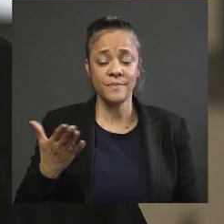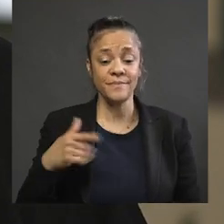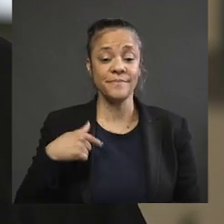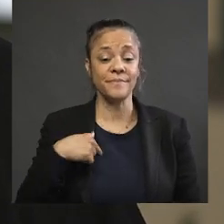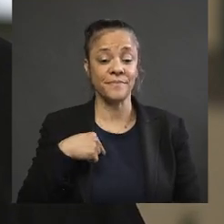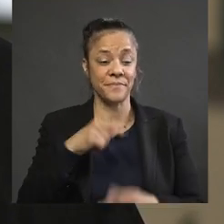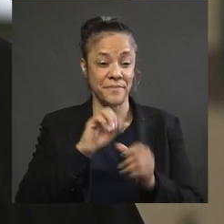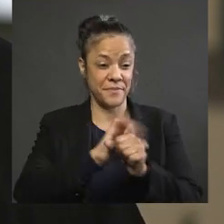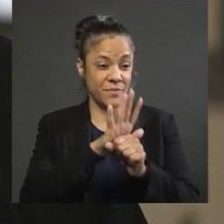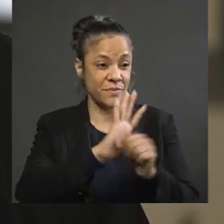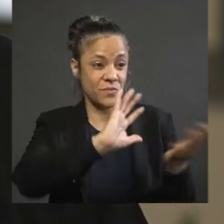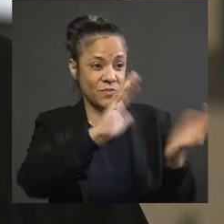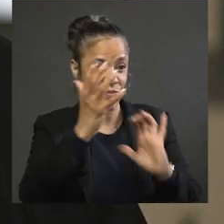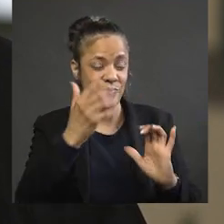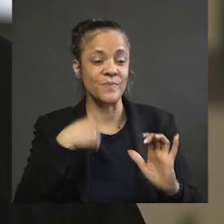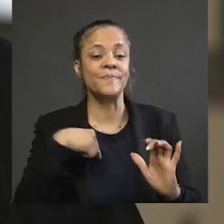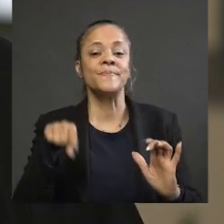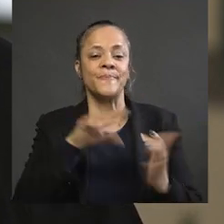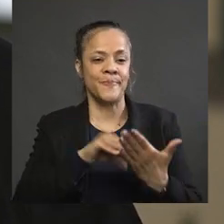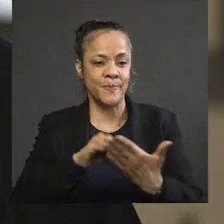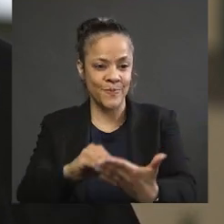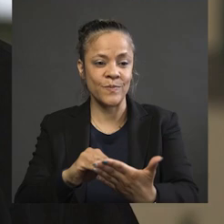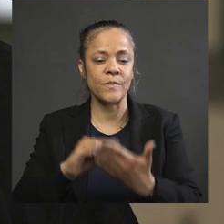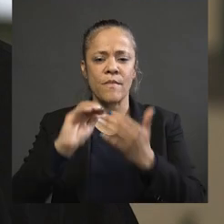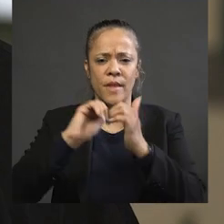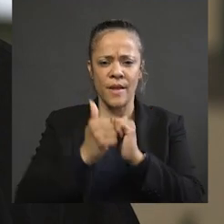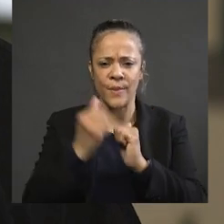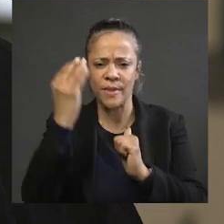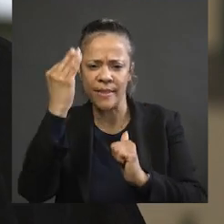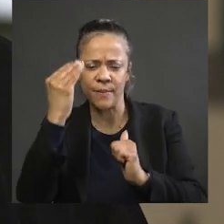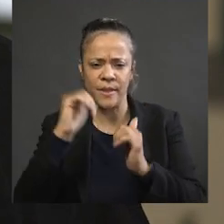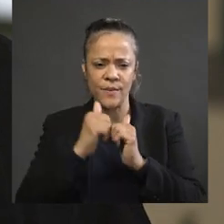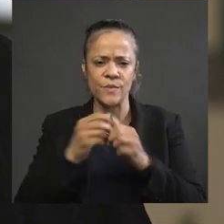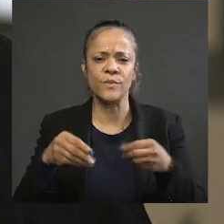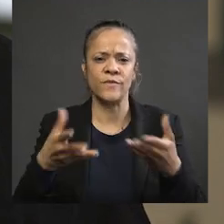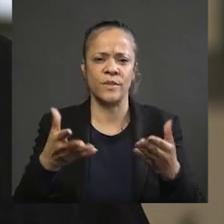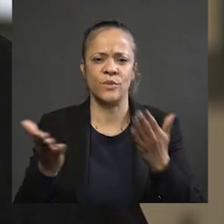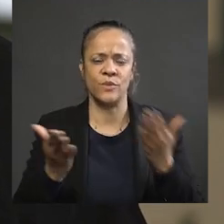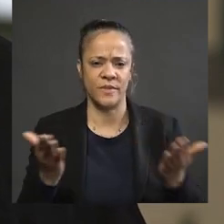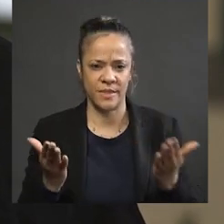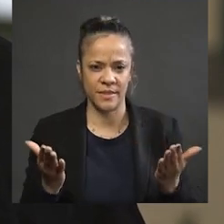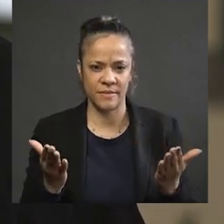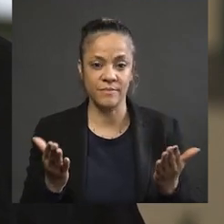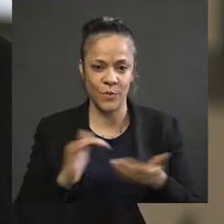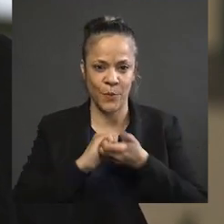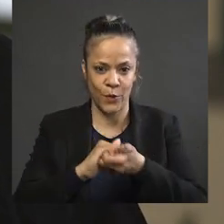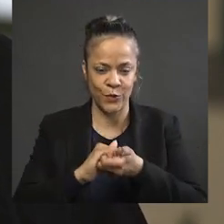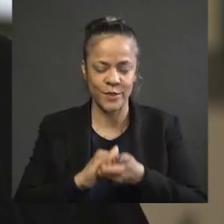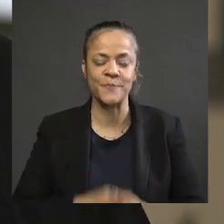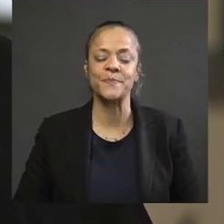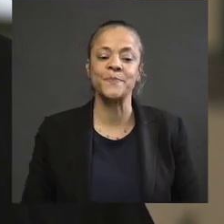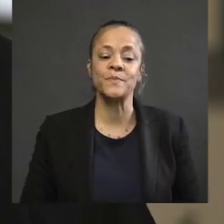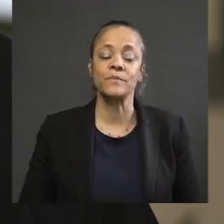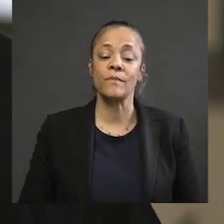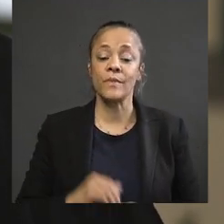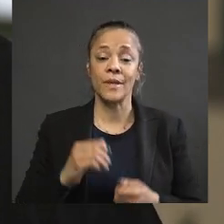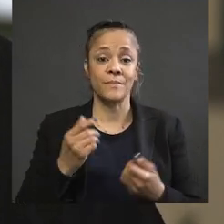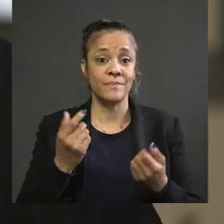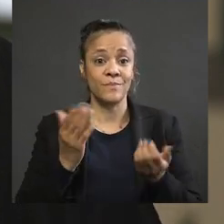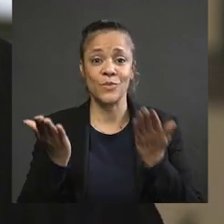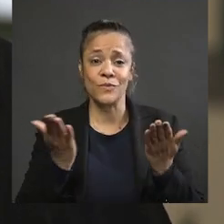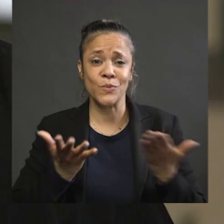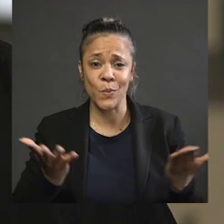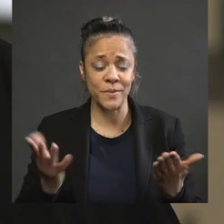pandemic taught us is that we had to think about different ways to deliver services with our partners. Our services